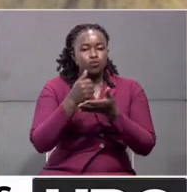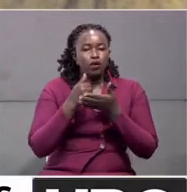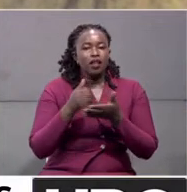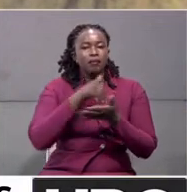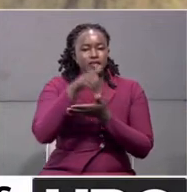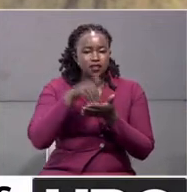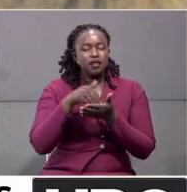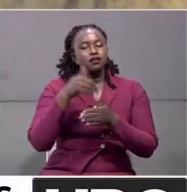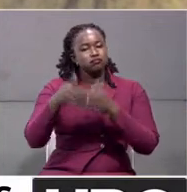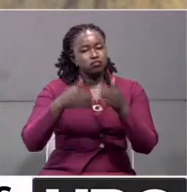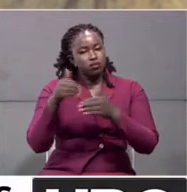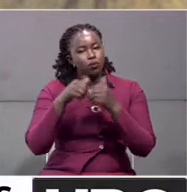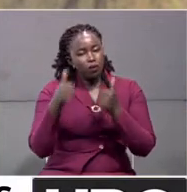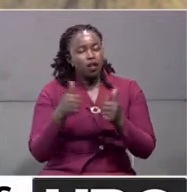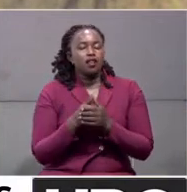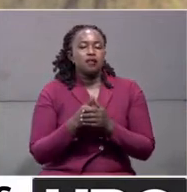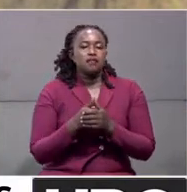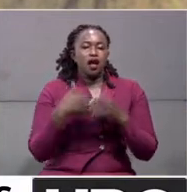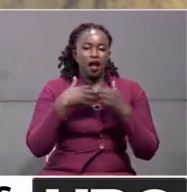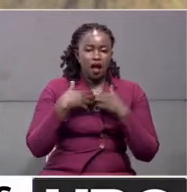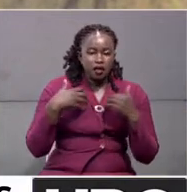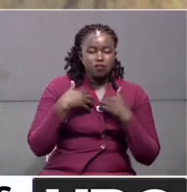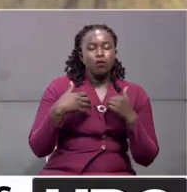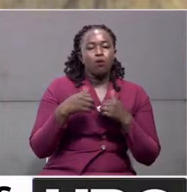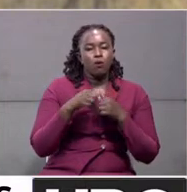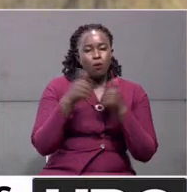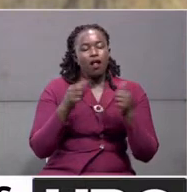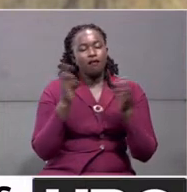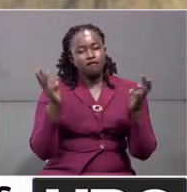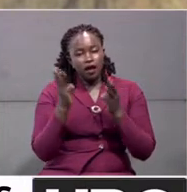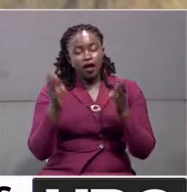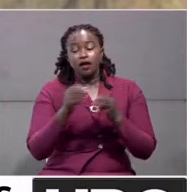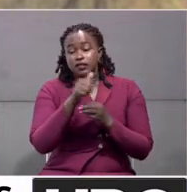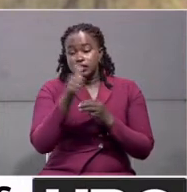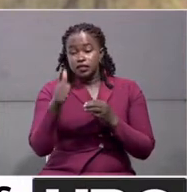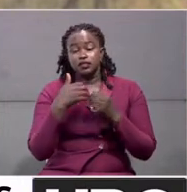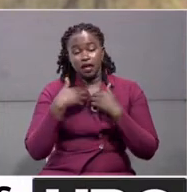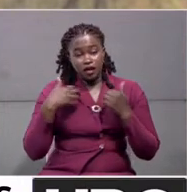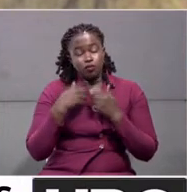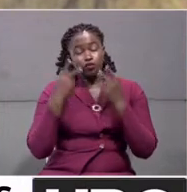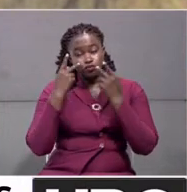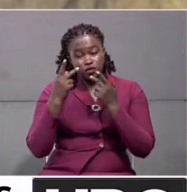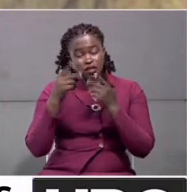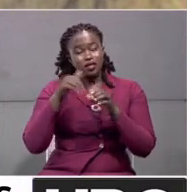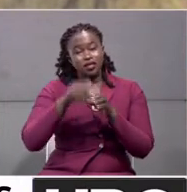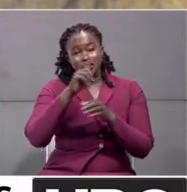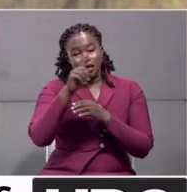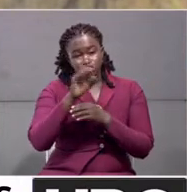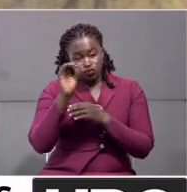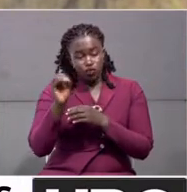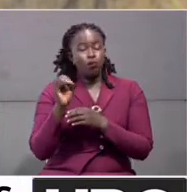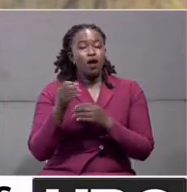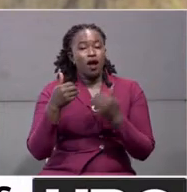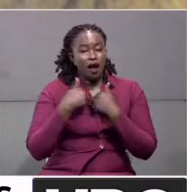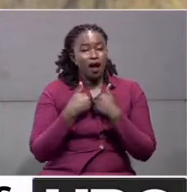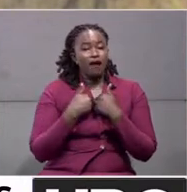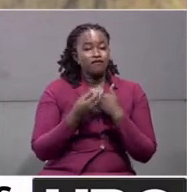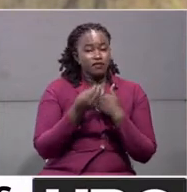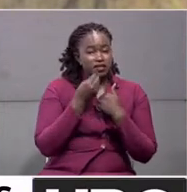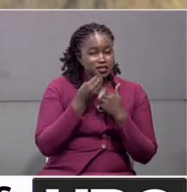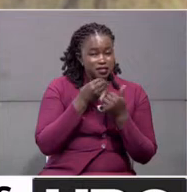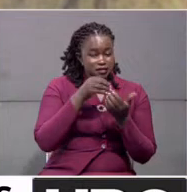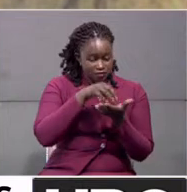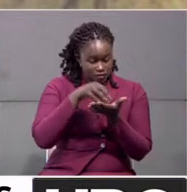center. In terms of animal welfare, each animal that you see in the zoo has got a diet manual, it has got a health